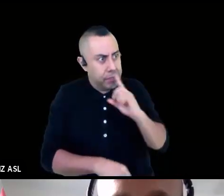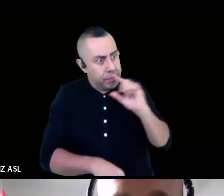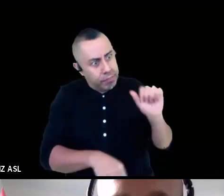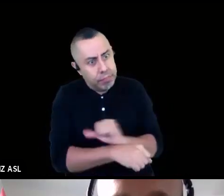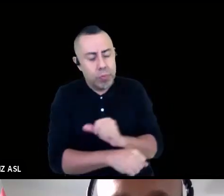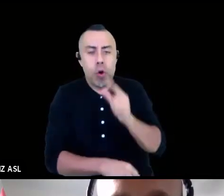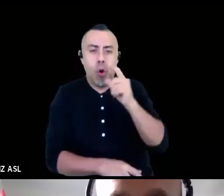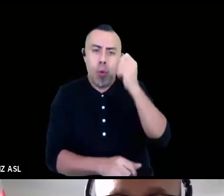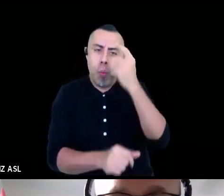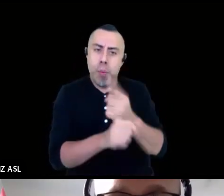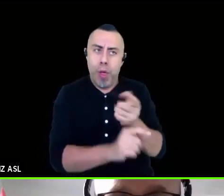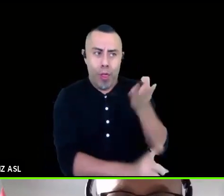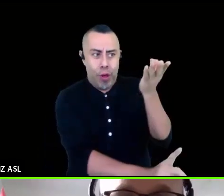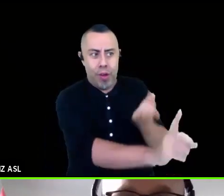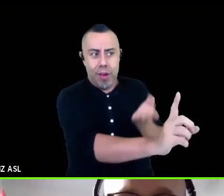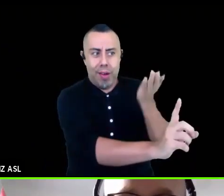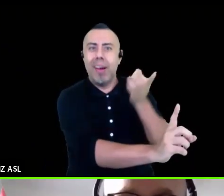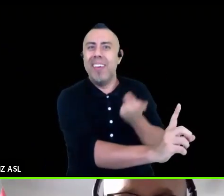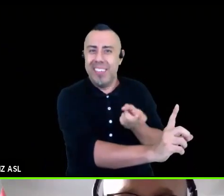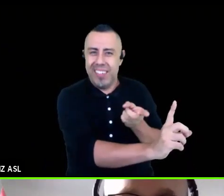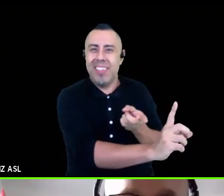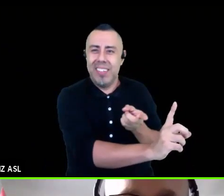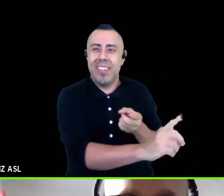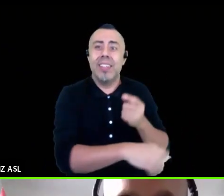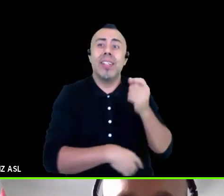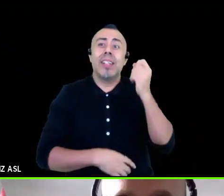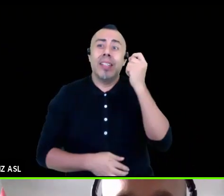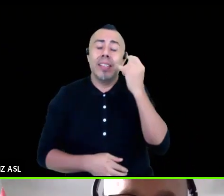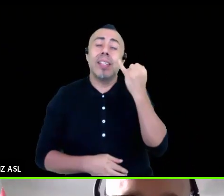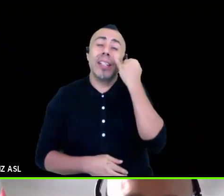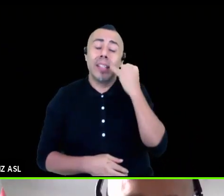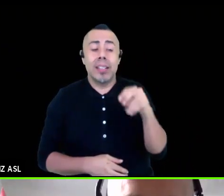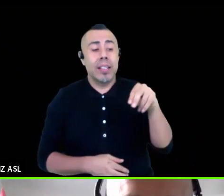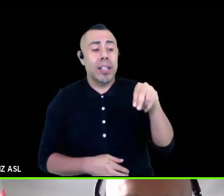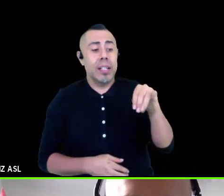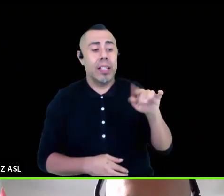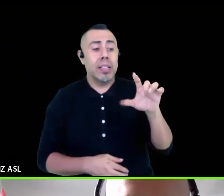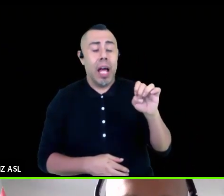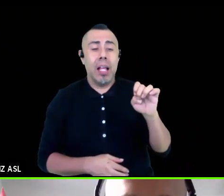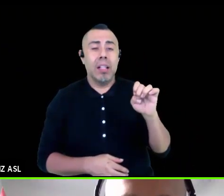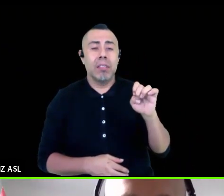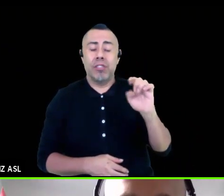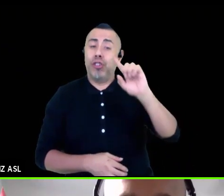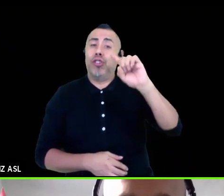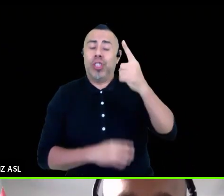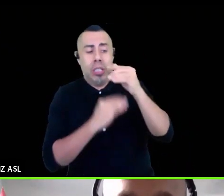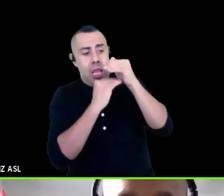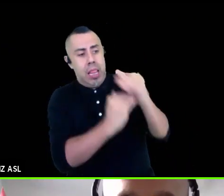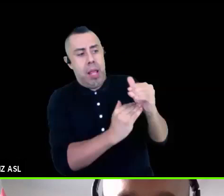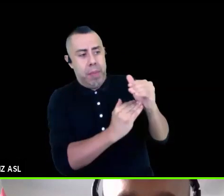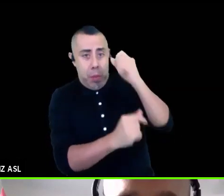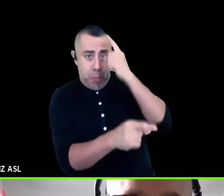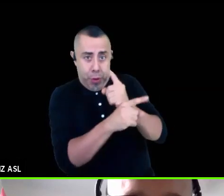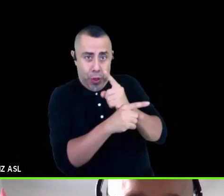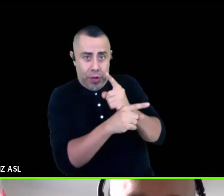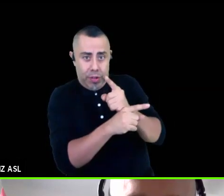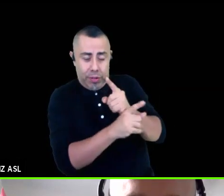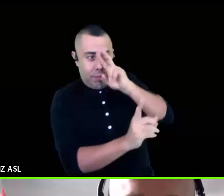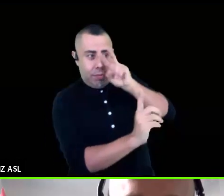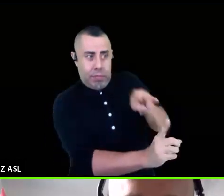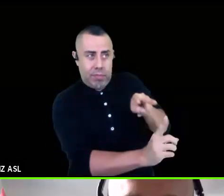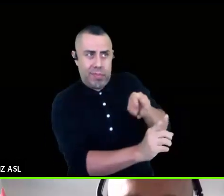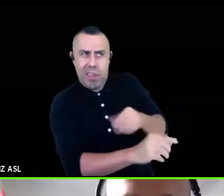and as long as he only sees his brother as the one who got him beat up, or like the one in the